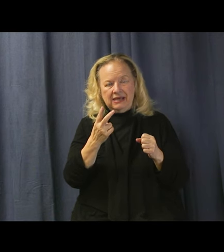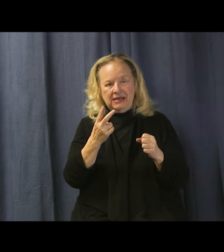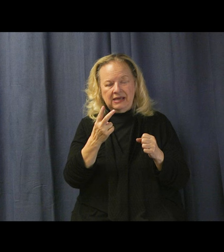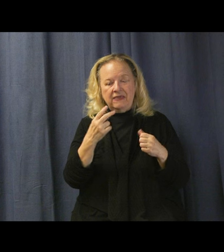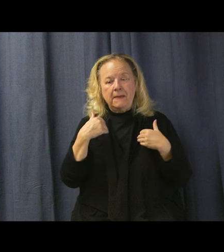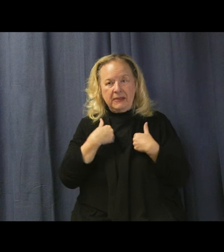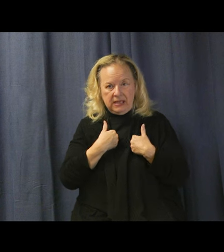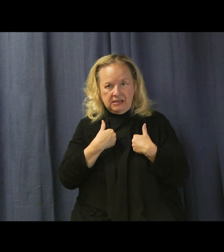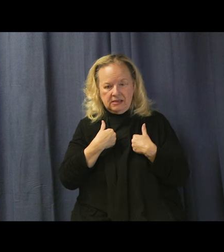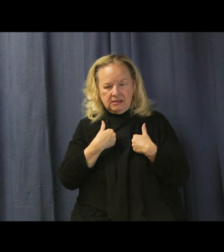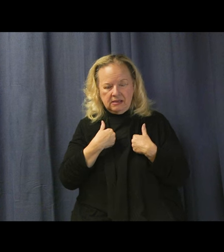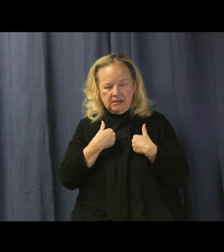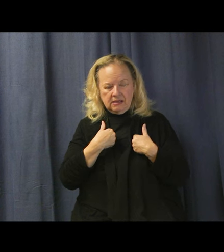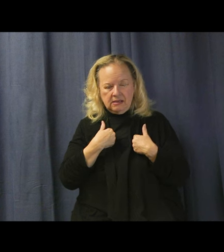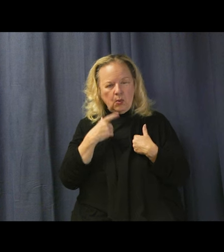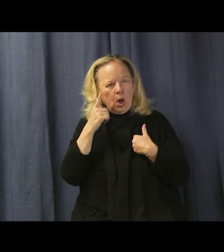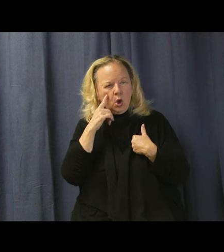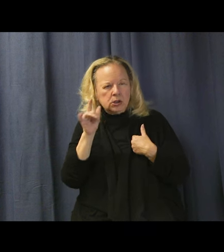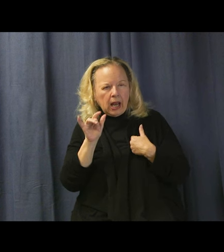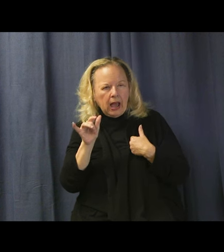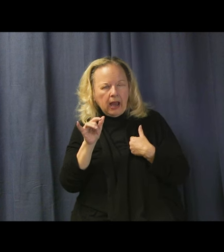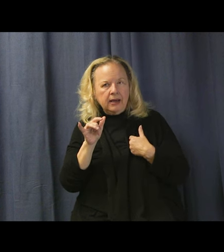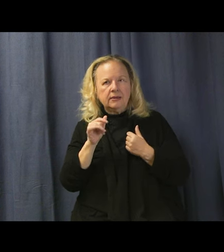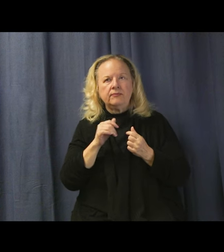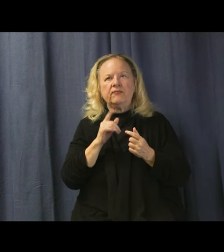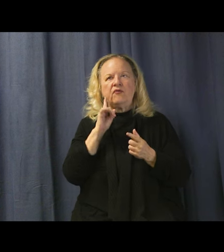the beasts. For example,